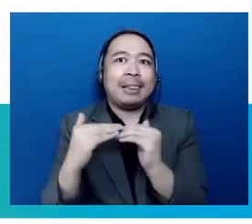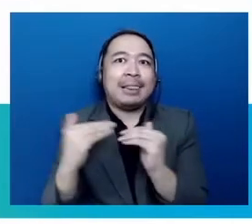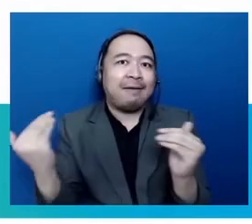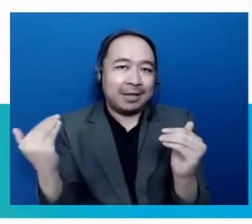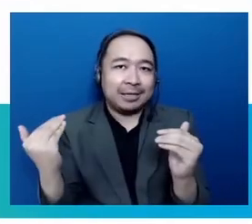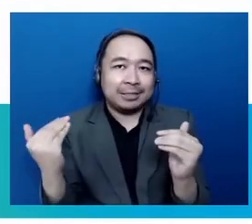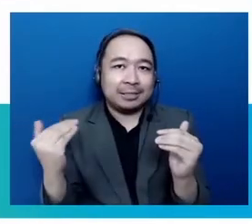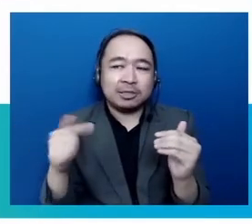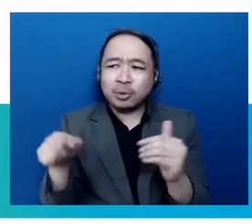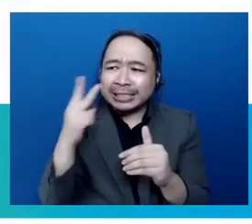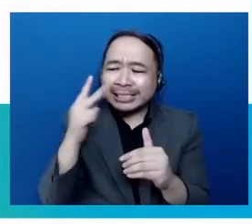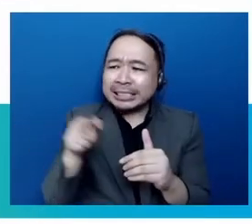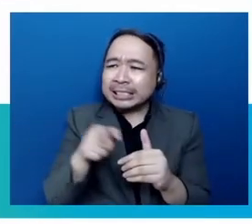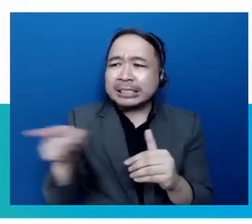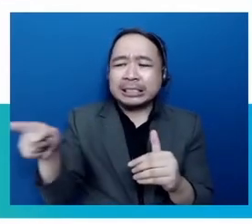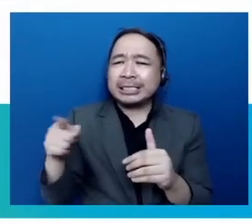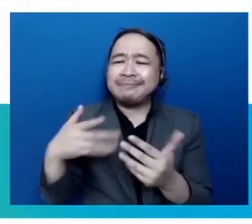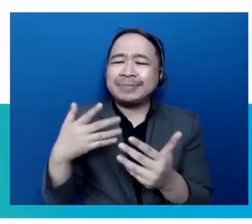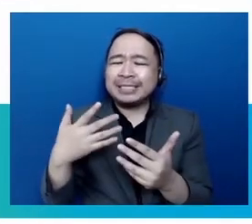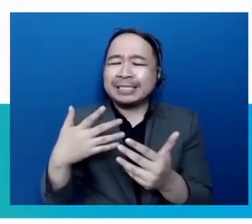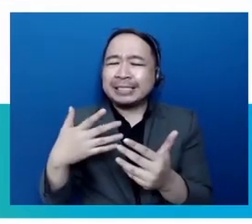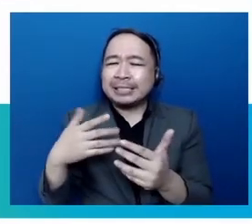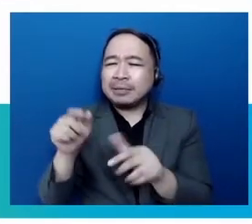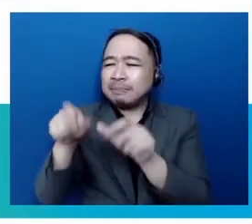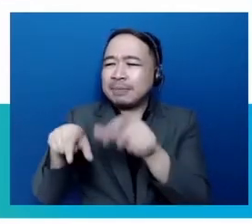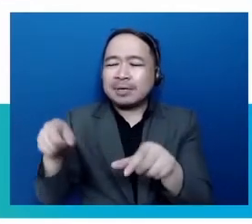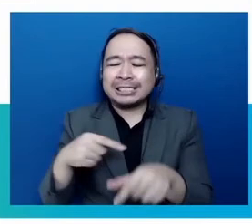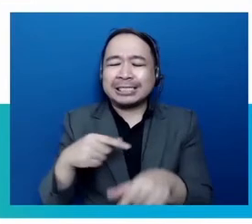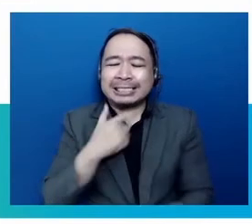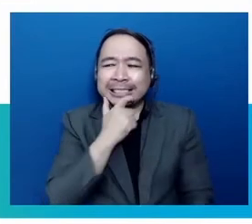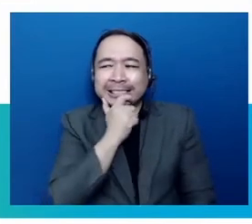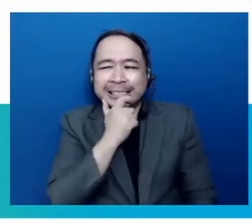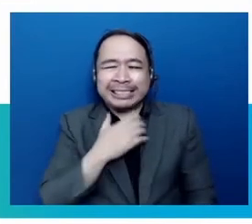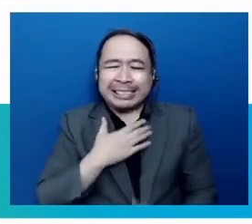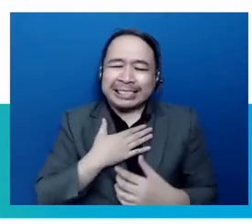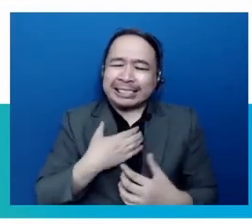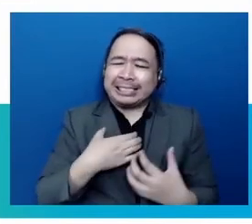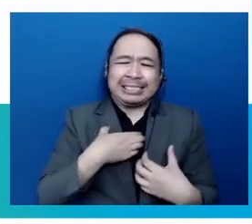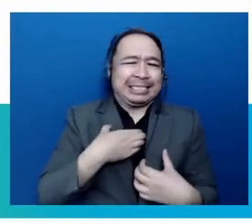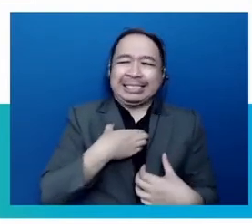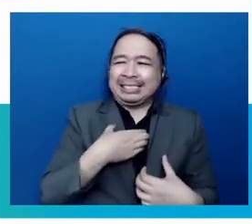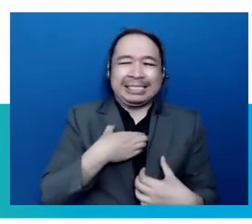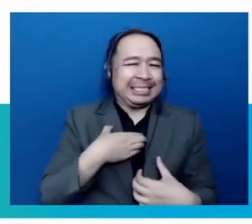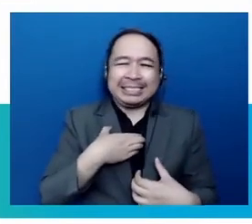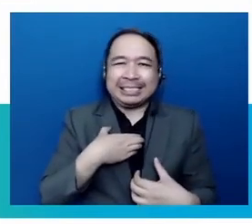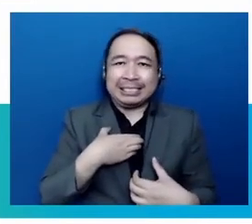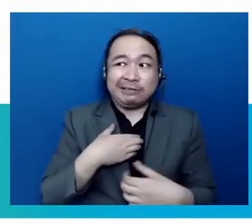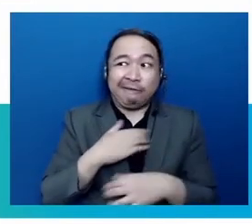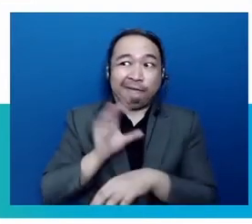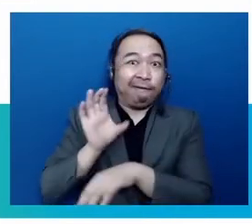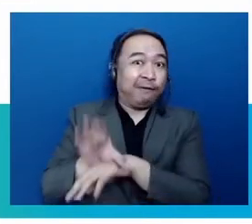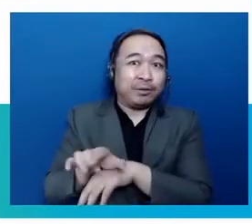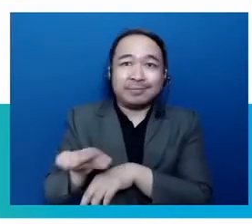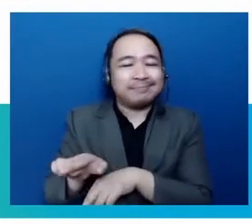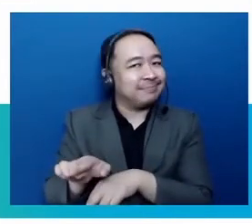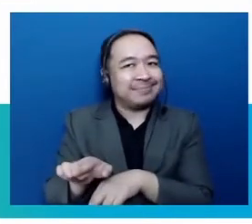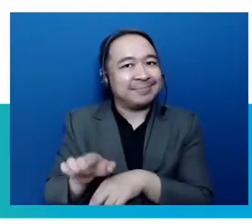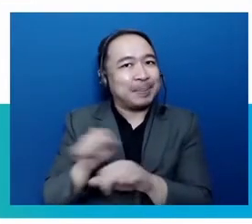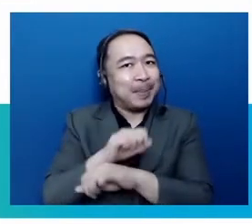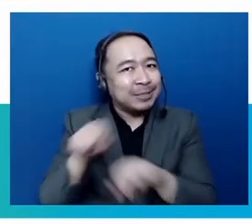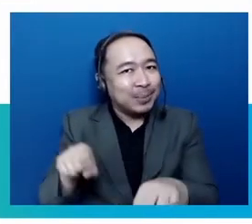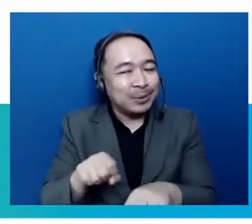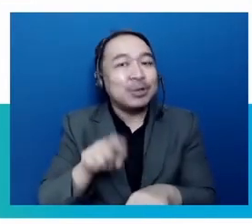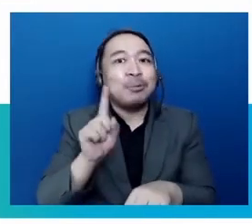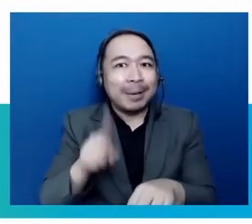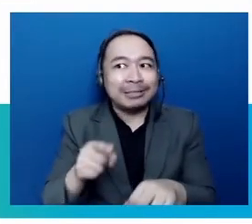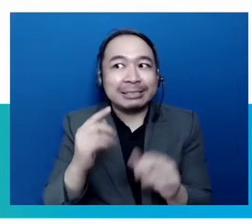imminent, you cannot force someone to stop using plastic. And now we're trying to work out a partnership with one of the largest